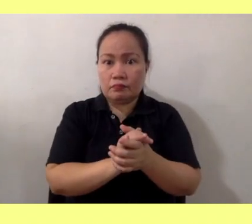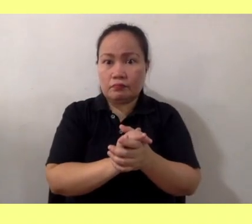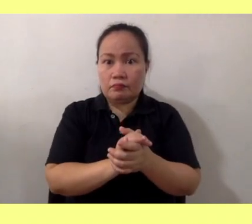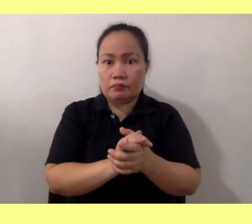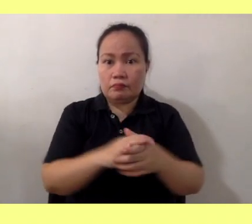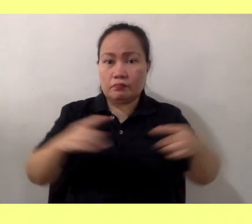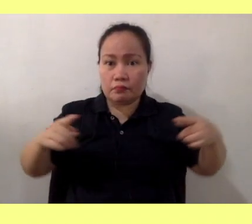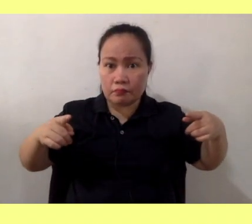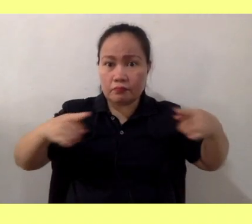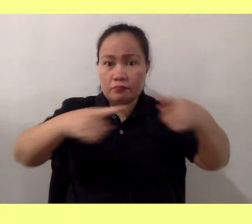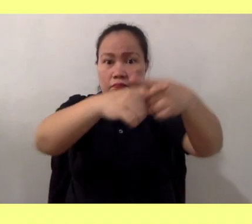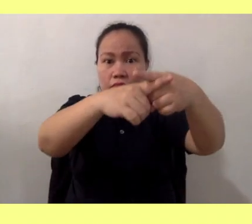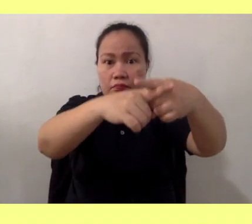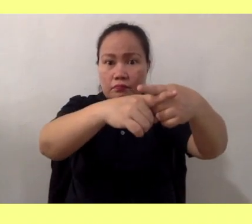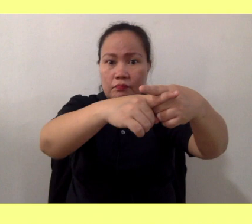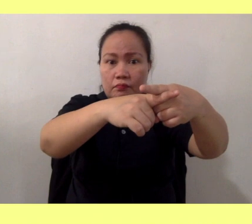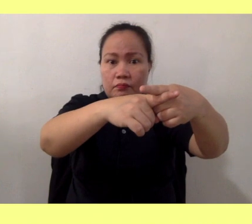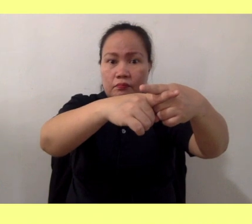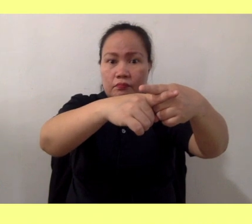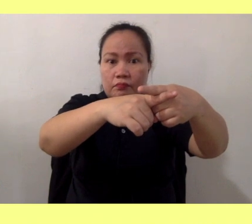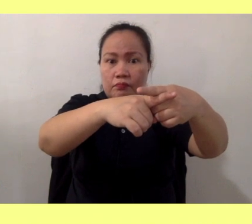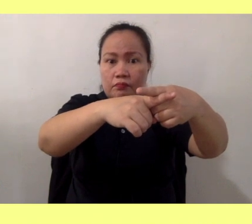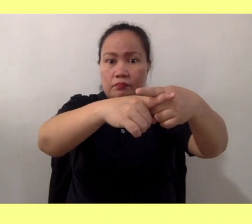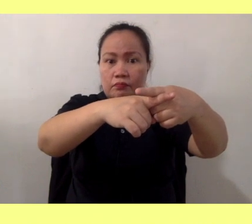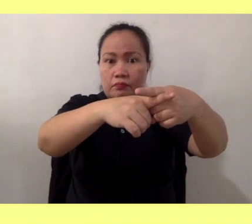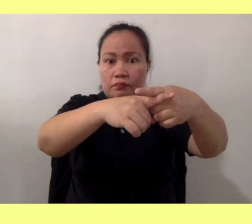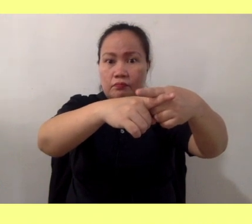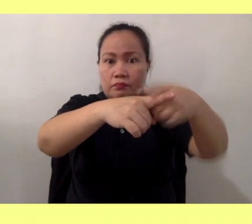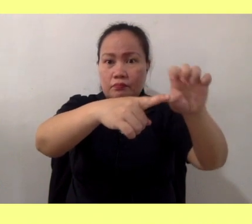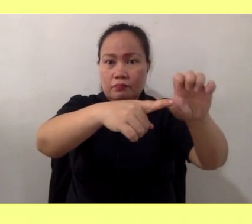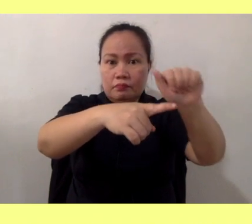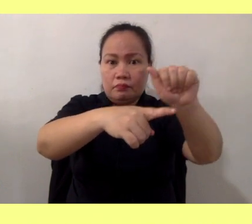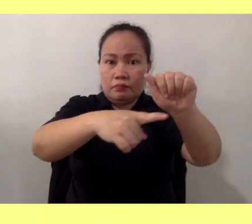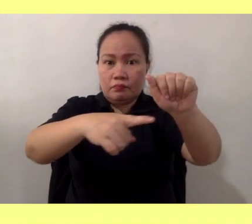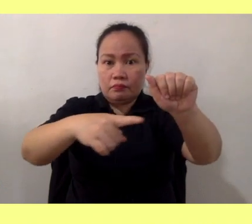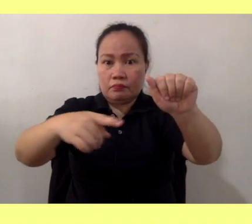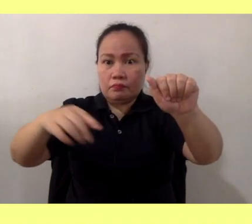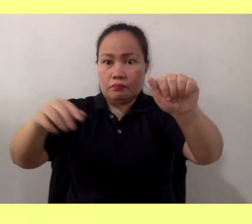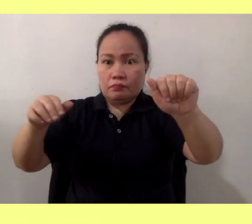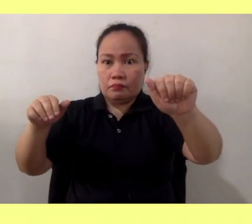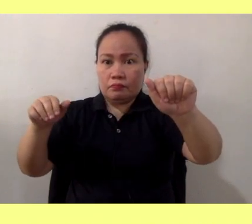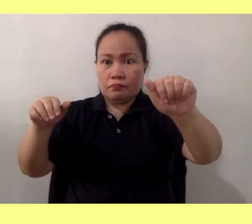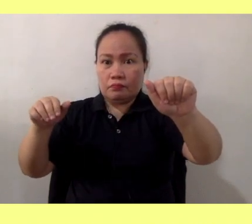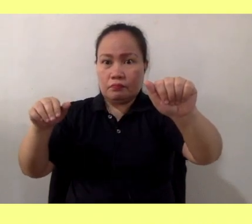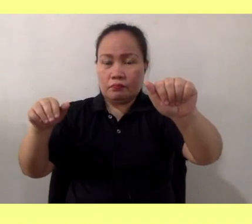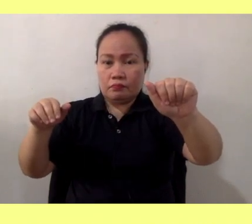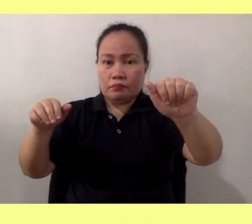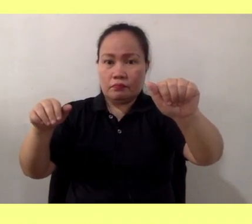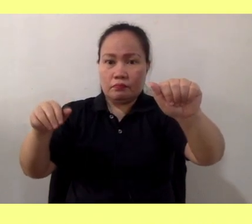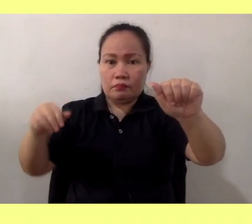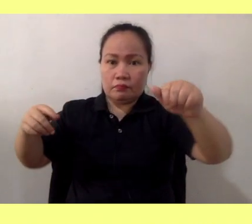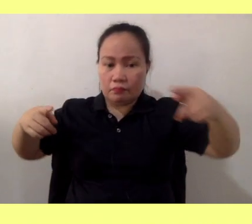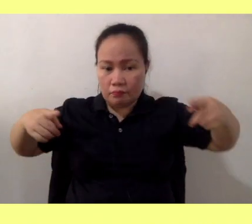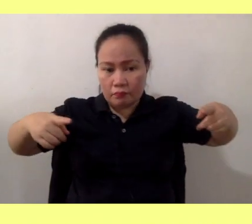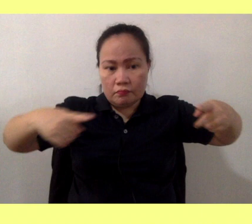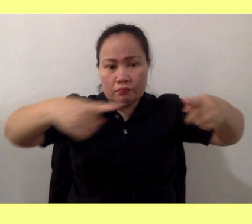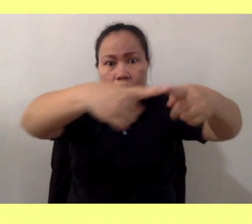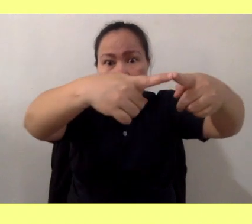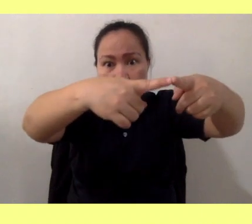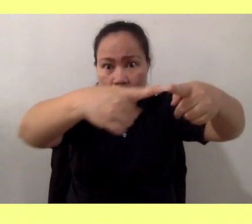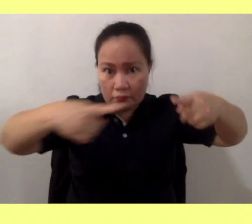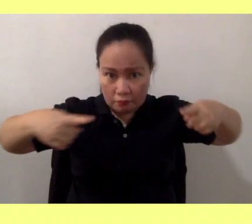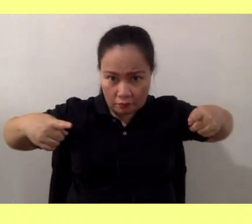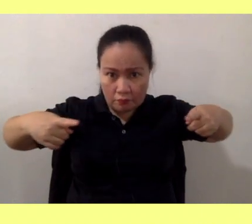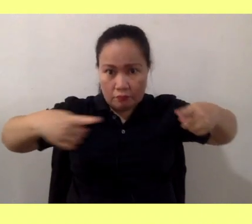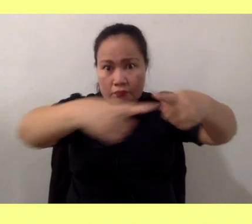ba itong intersection? So, this is true. Ito yung intersection. Pag sinabi natin intersection, saan sila nag-meet? So, ito si EA, ito